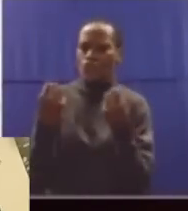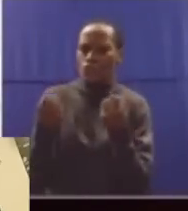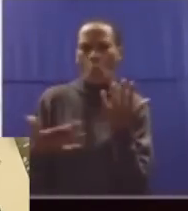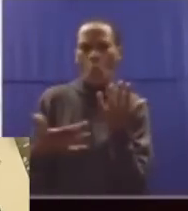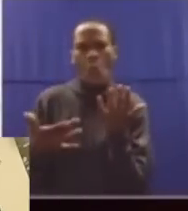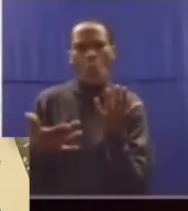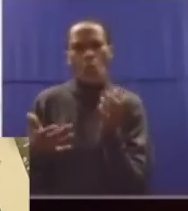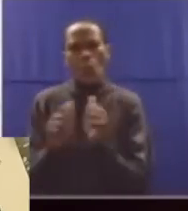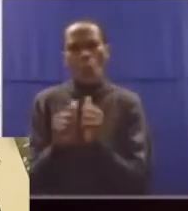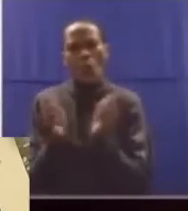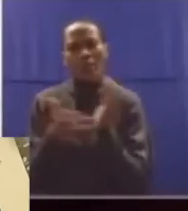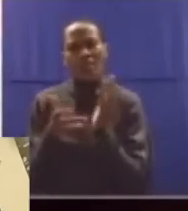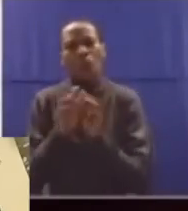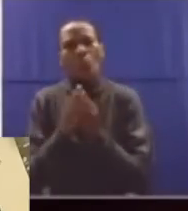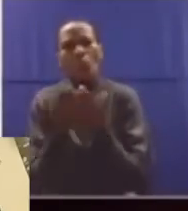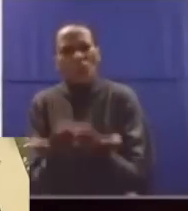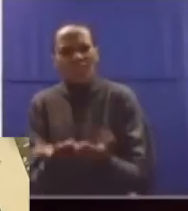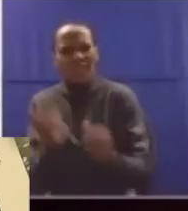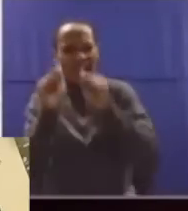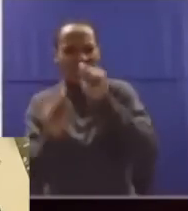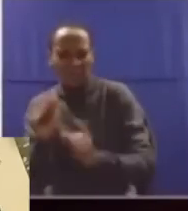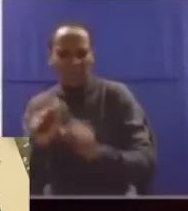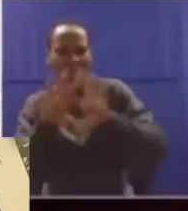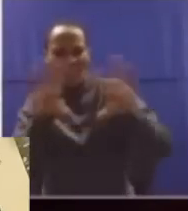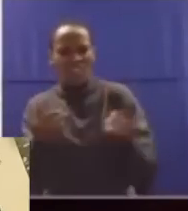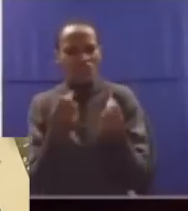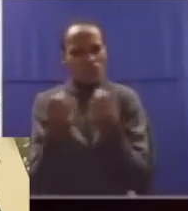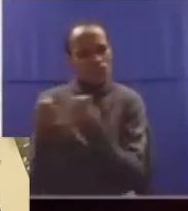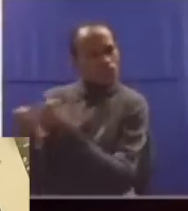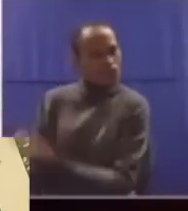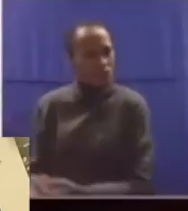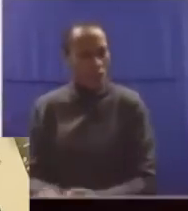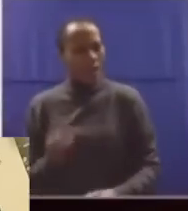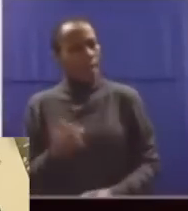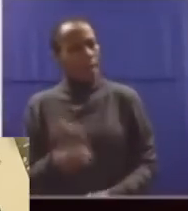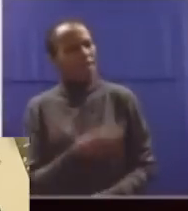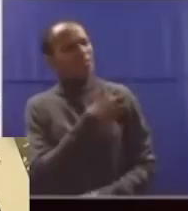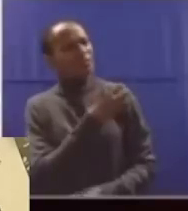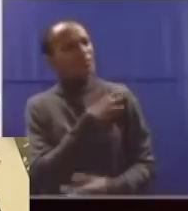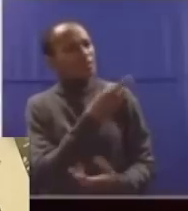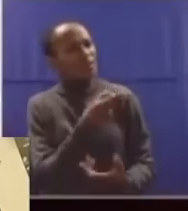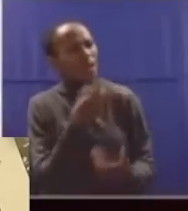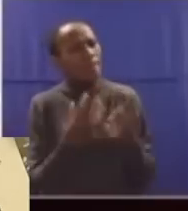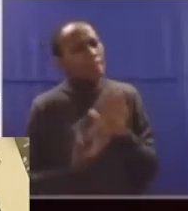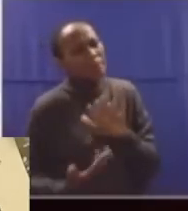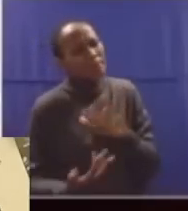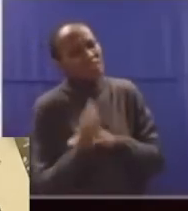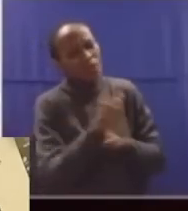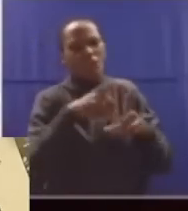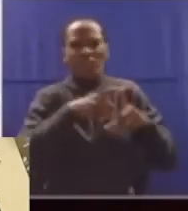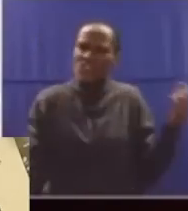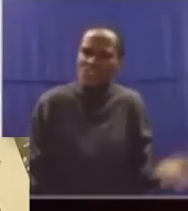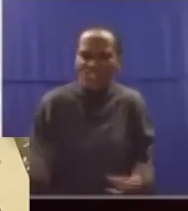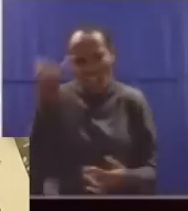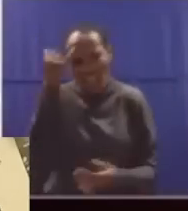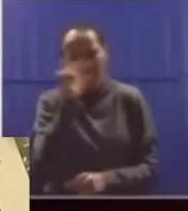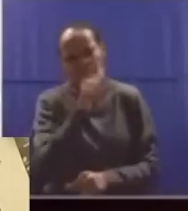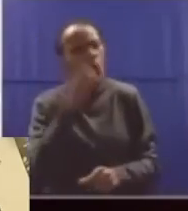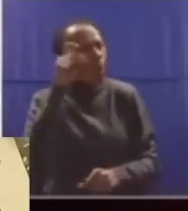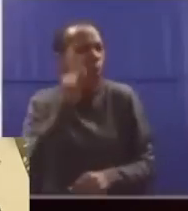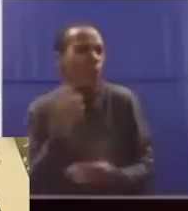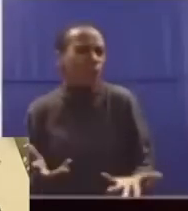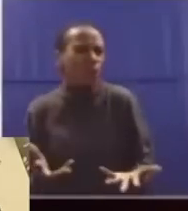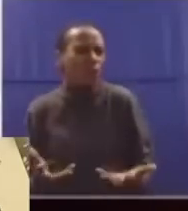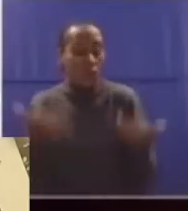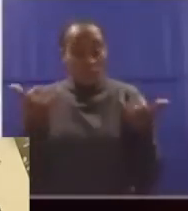text workbooks, and new assessments. But Minister, you indeed have run out of steam and ideas. The POSE